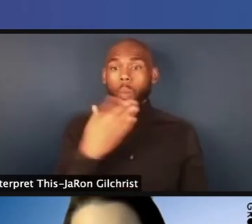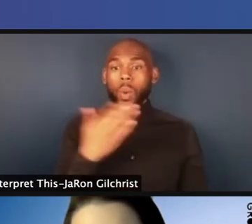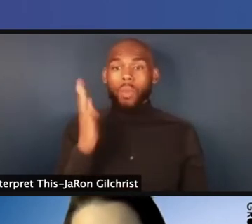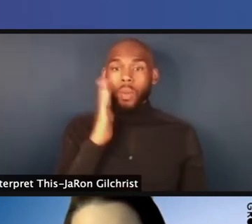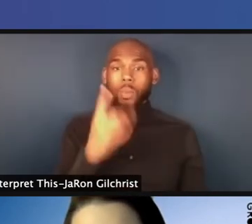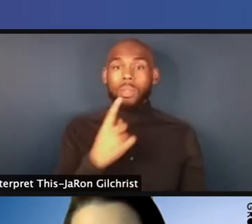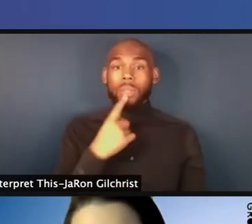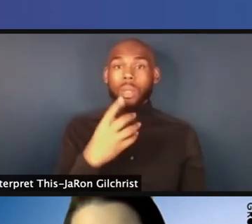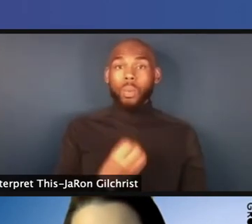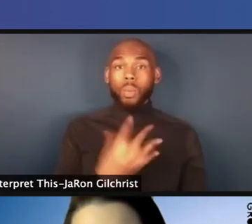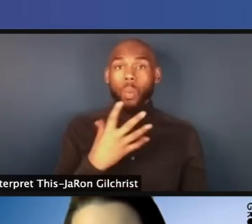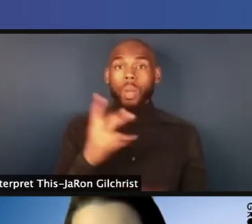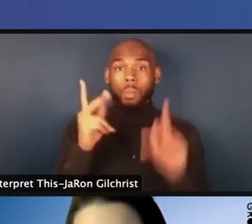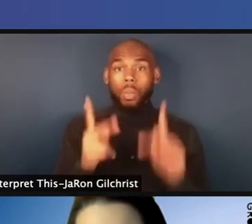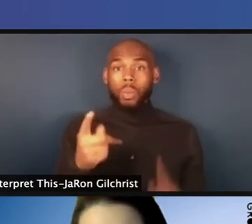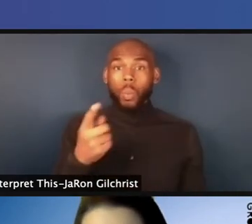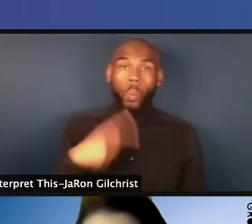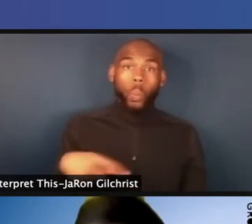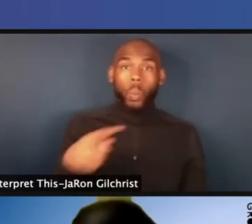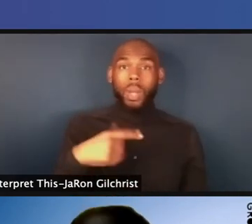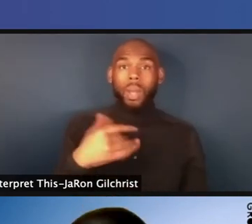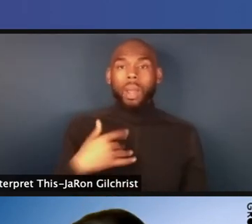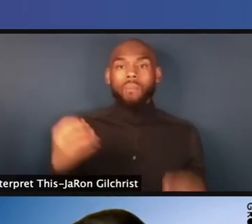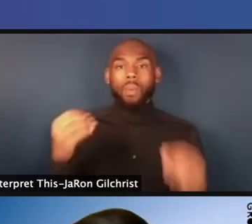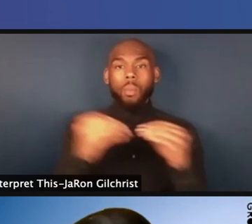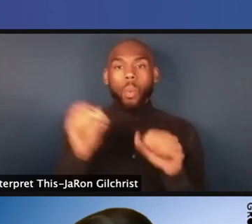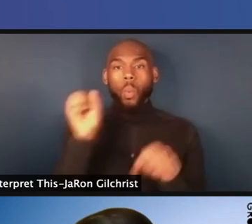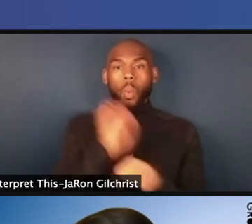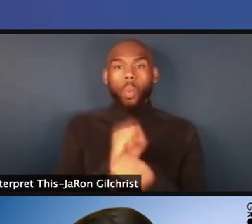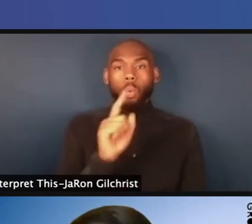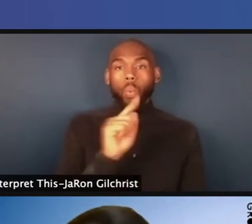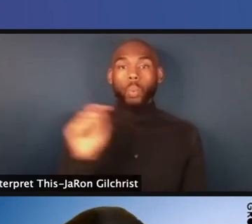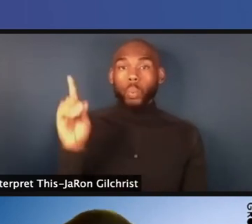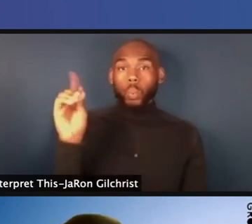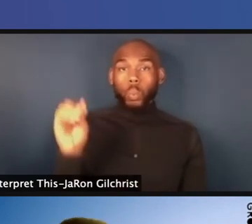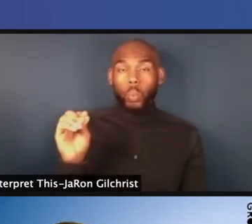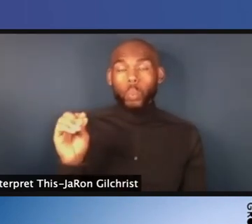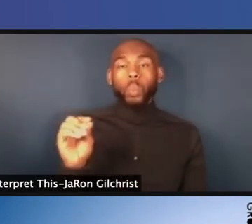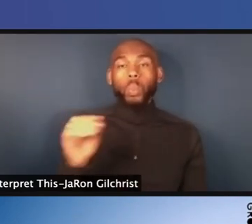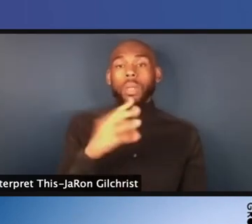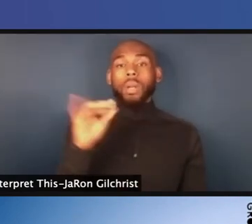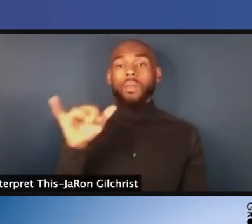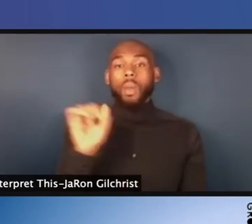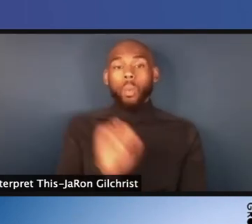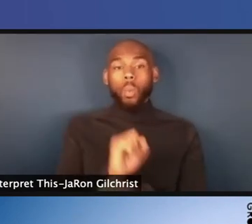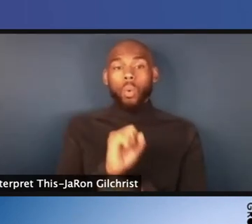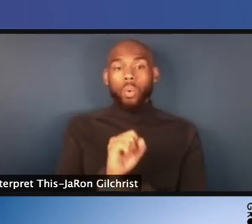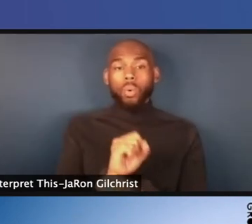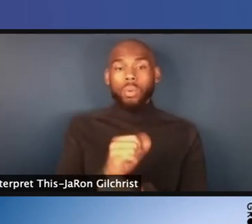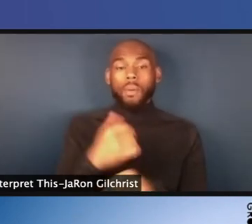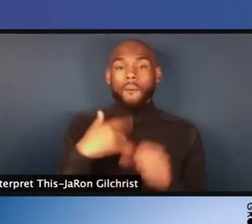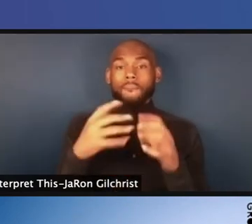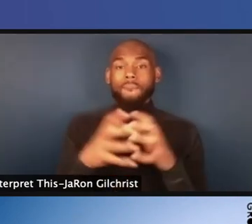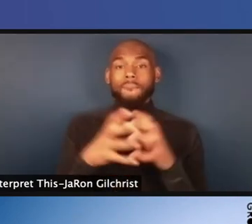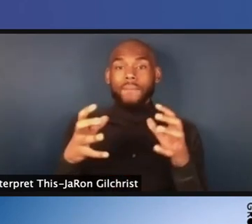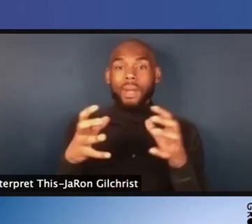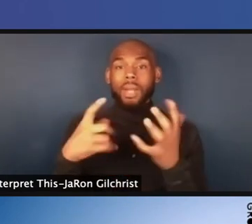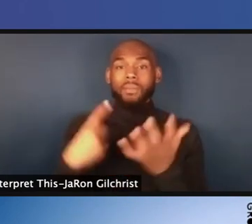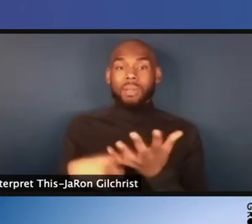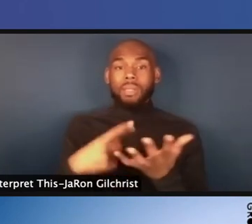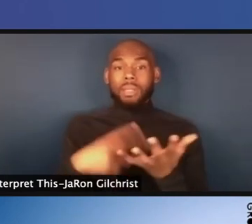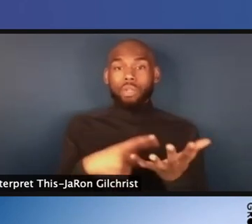white person, we have more work to do. And that work is, you know, there's a lot of sort of discussion